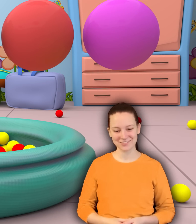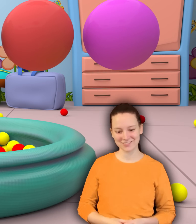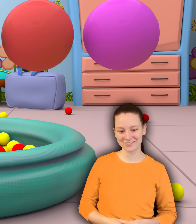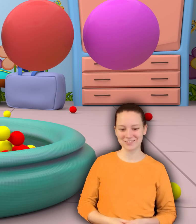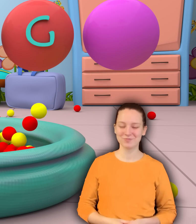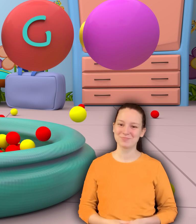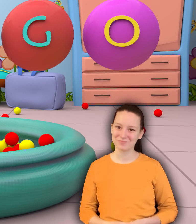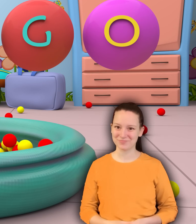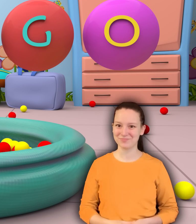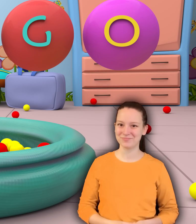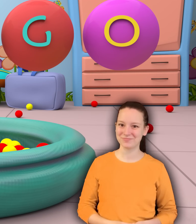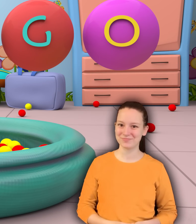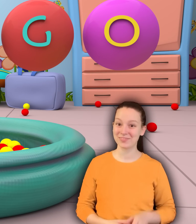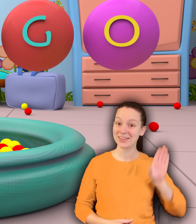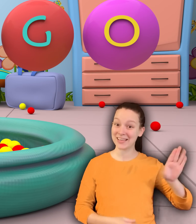bed